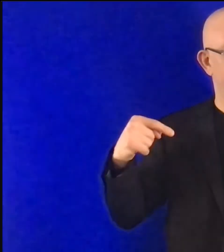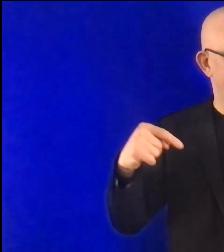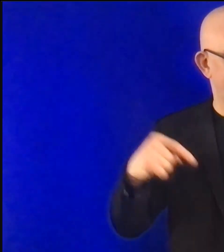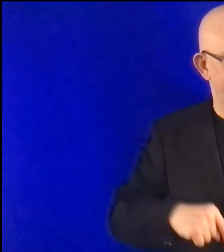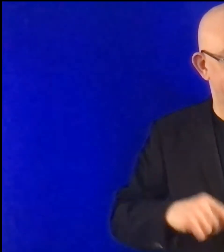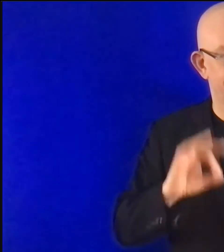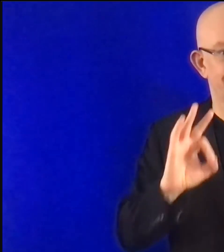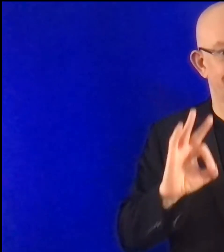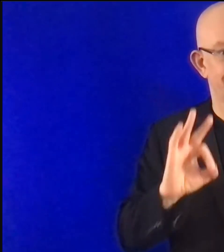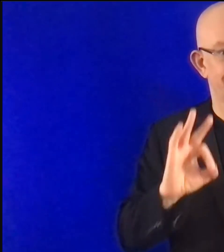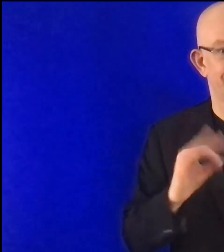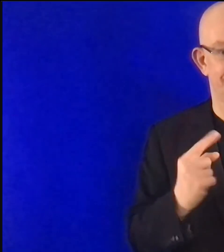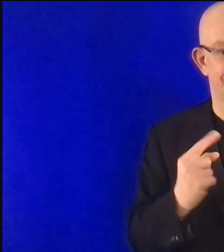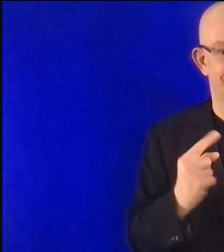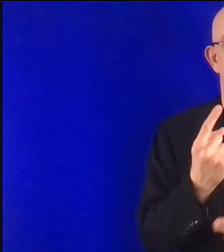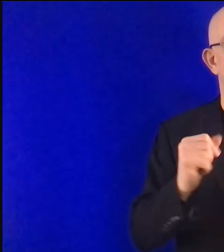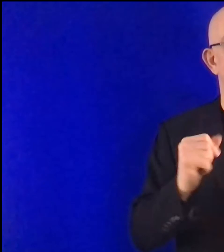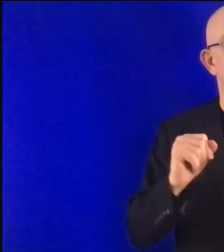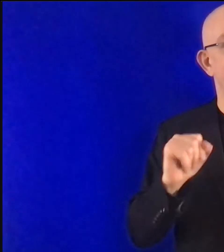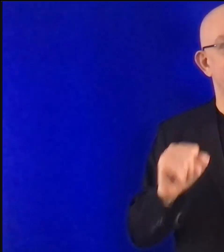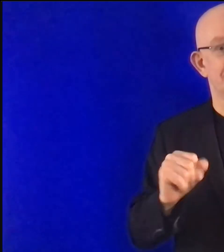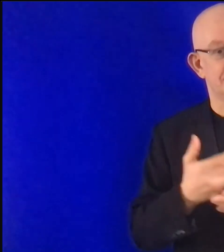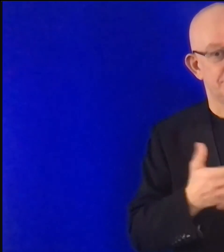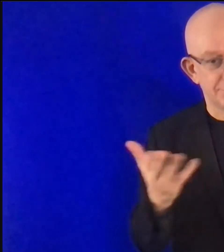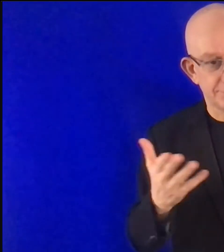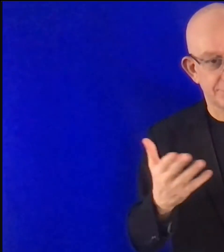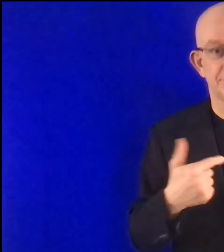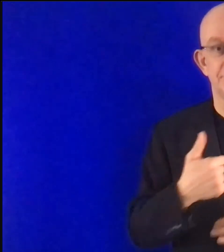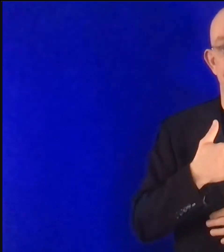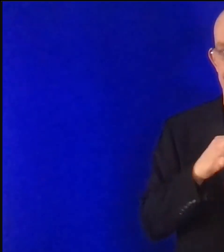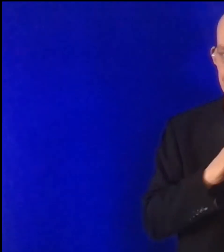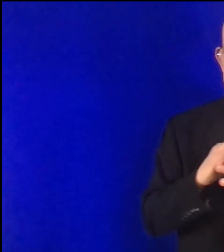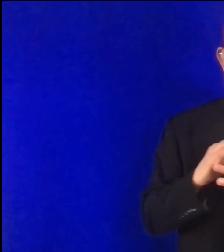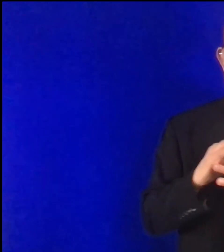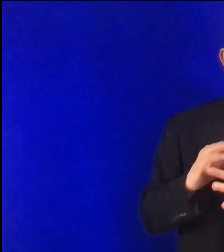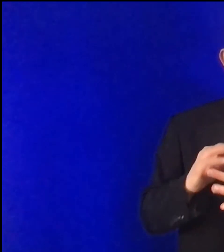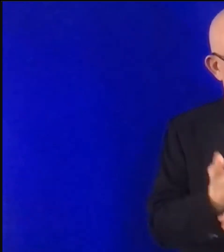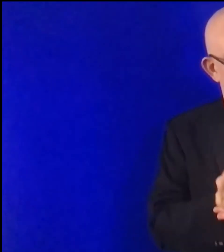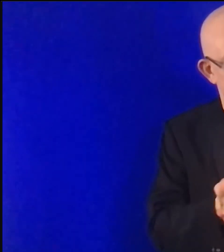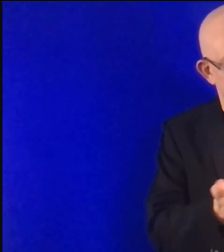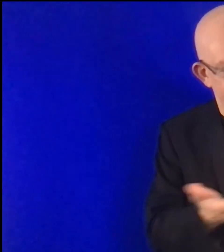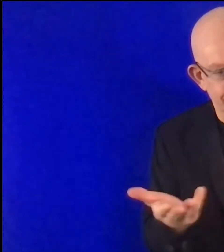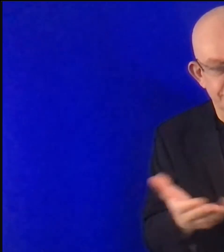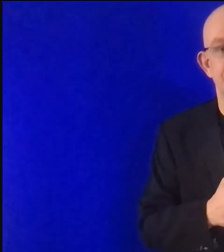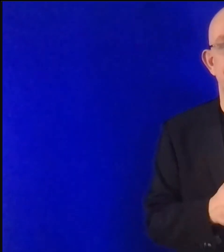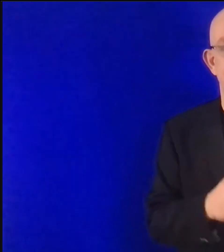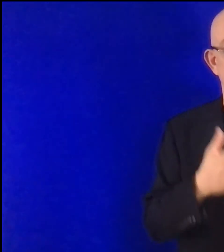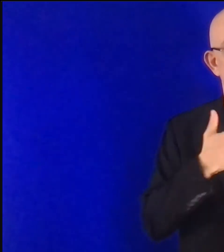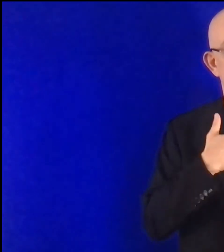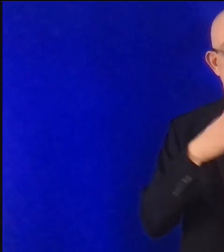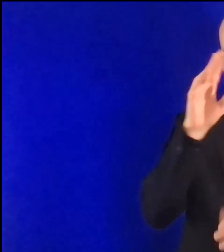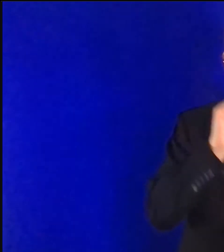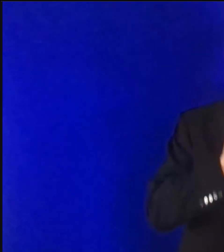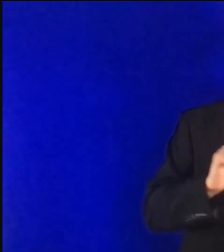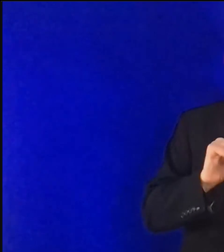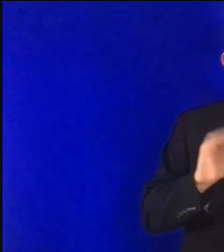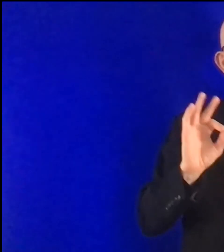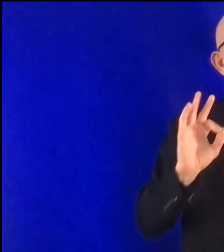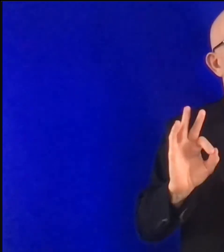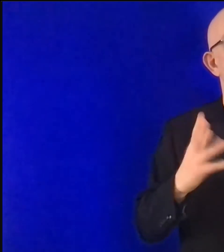all. Basically, my designation is Director General of